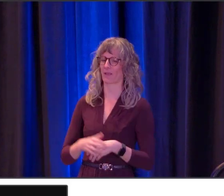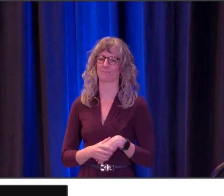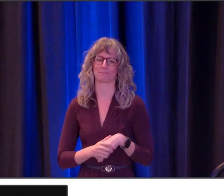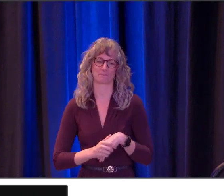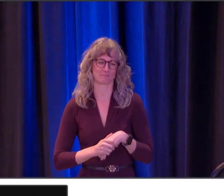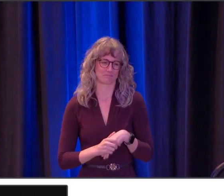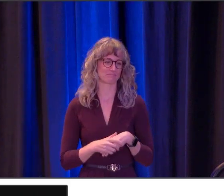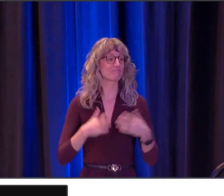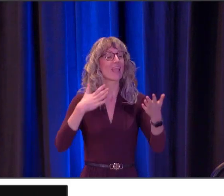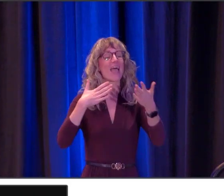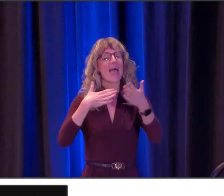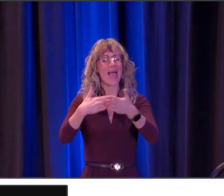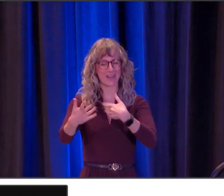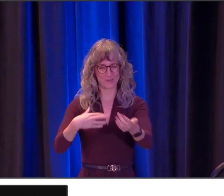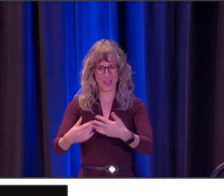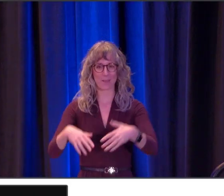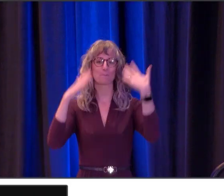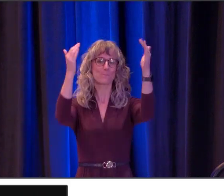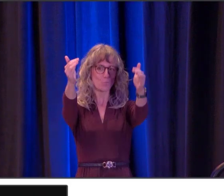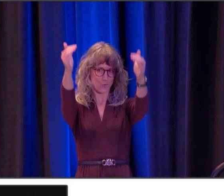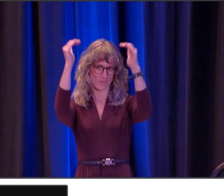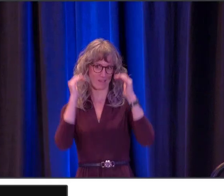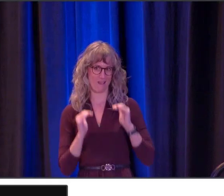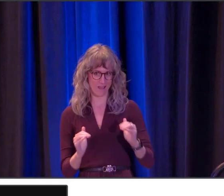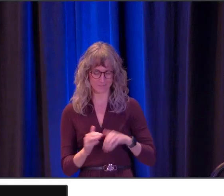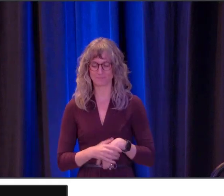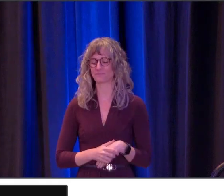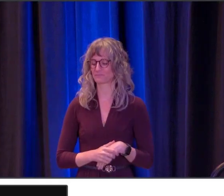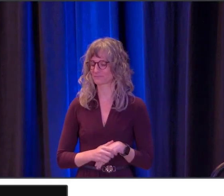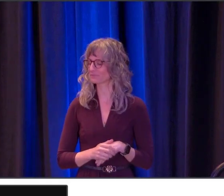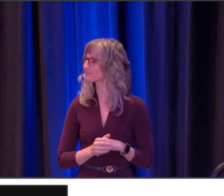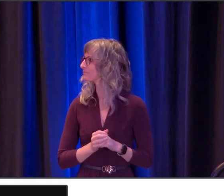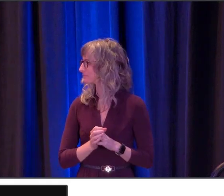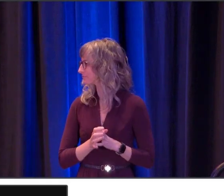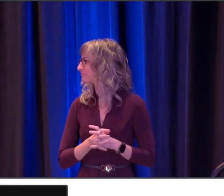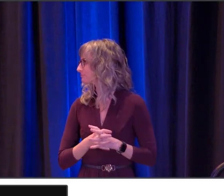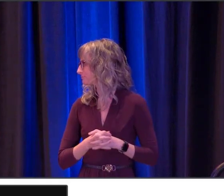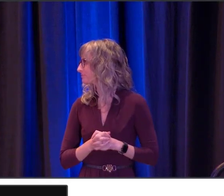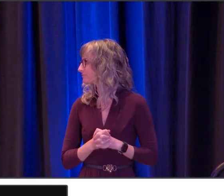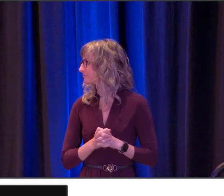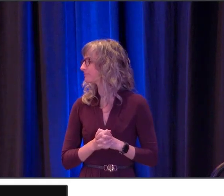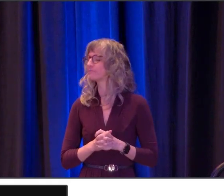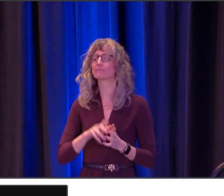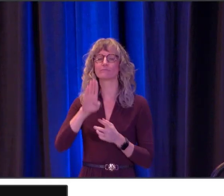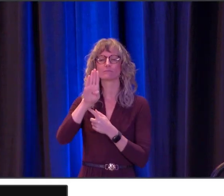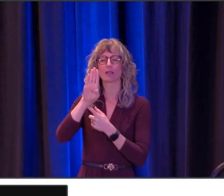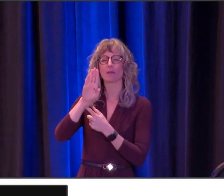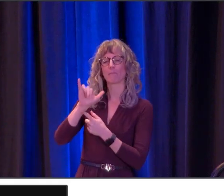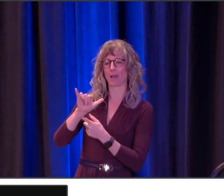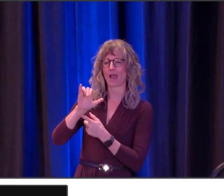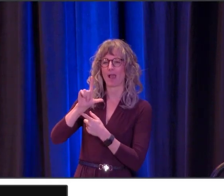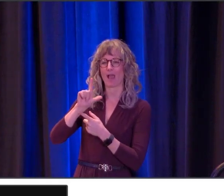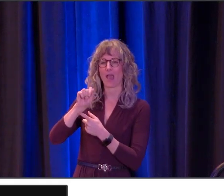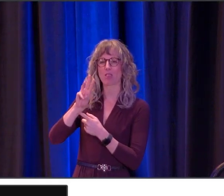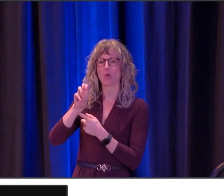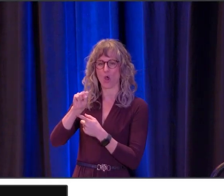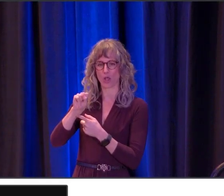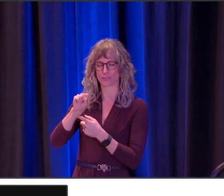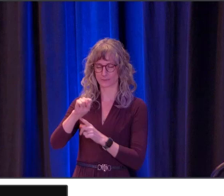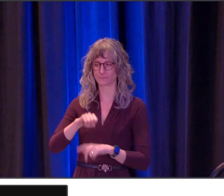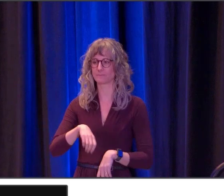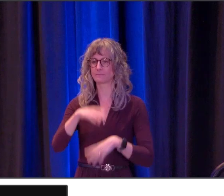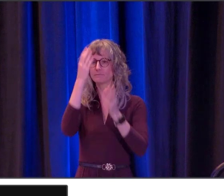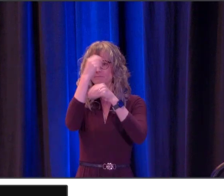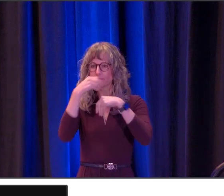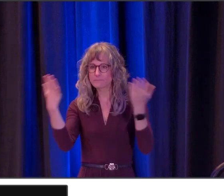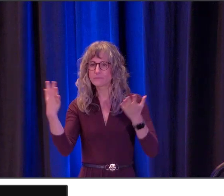Okay, moving on. For our resolutions and bylaws, just want to let you know there was